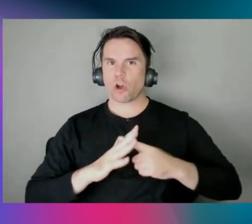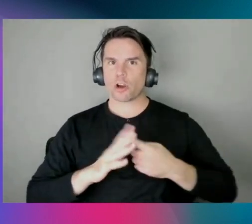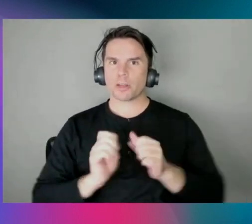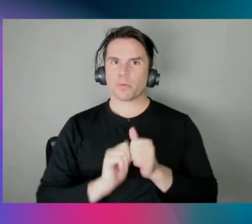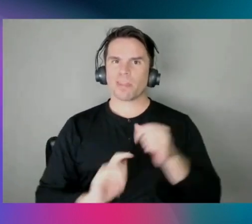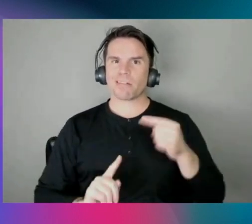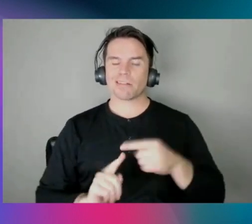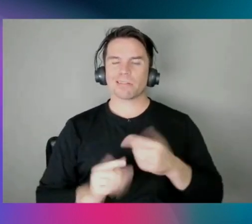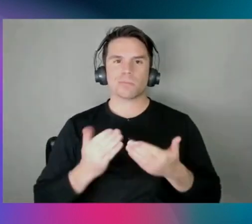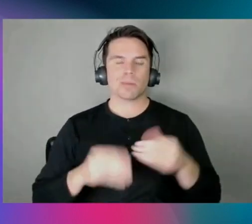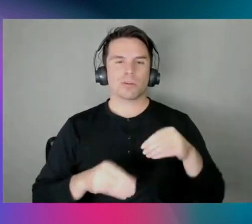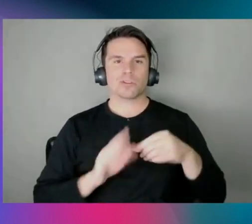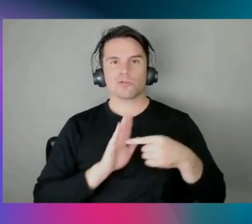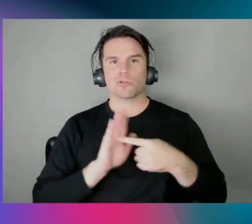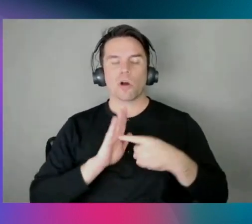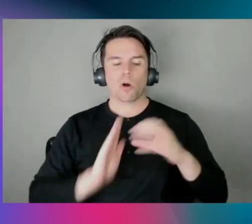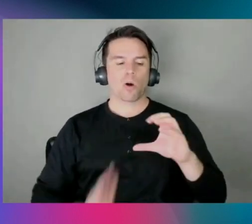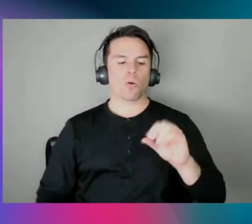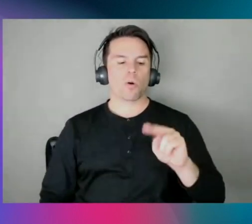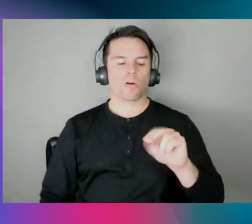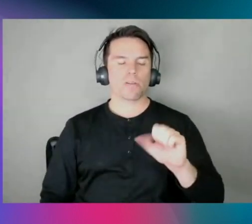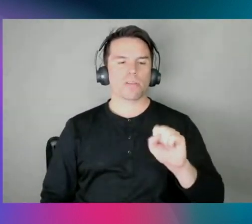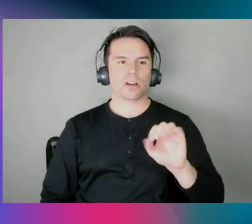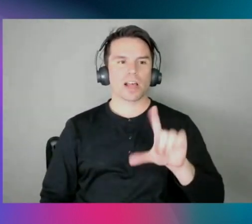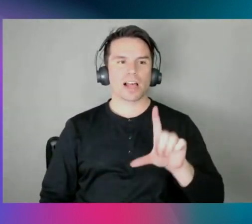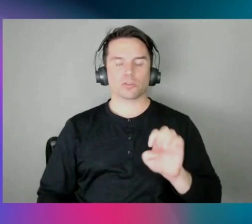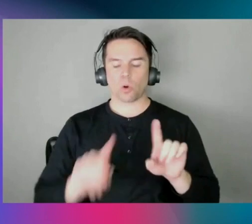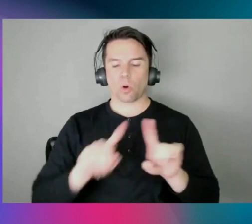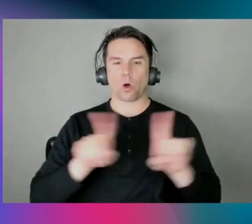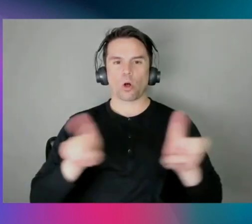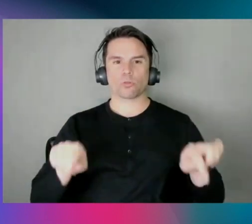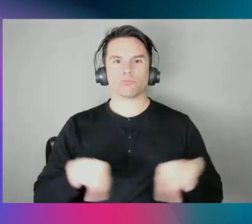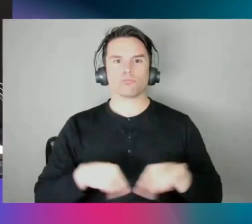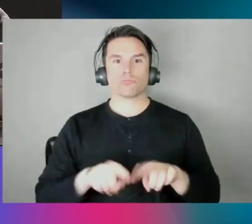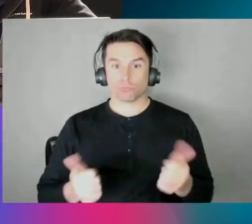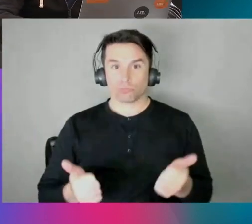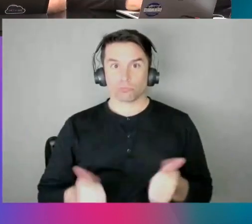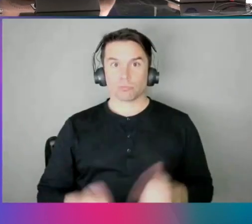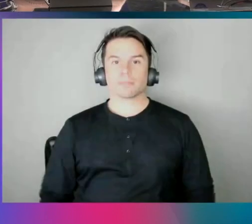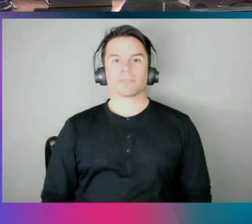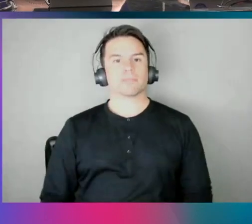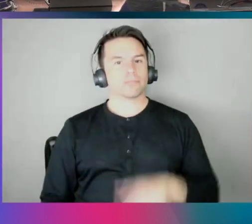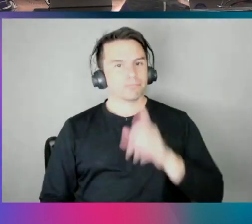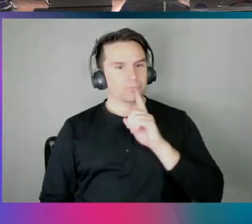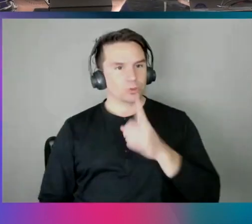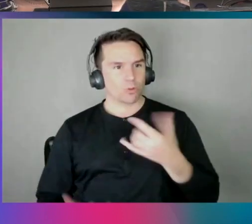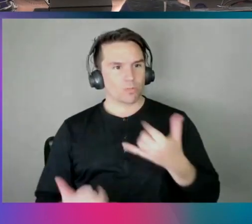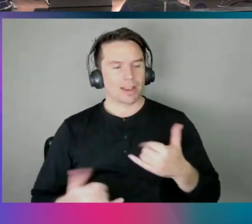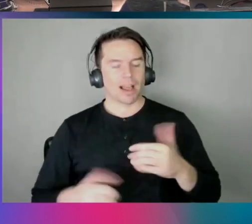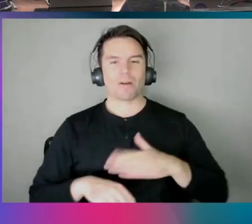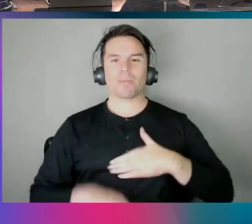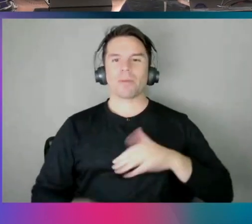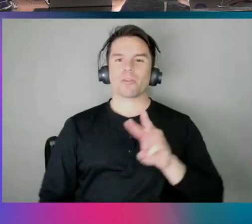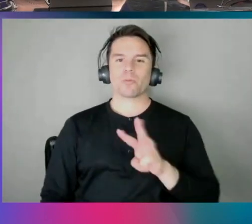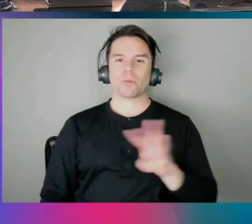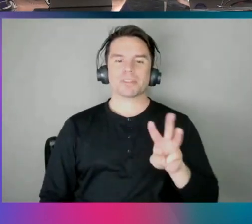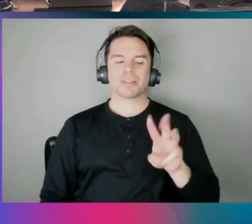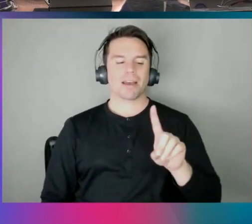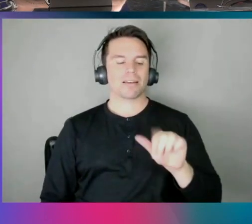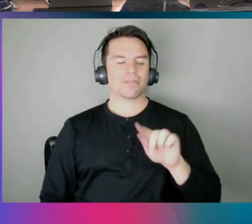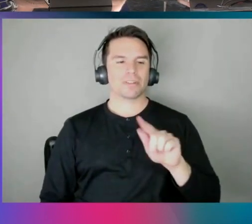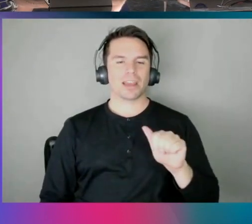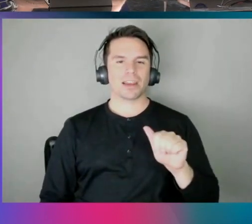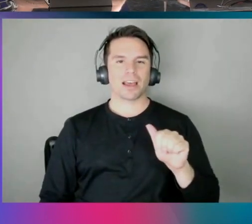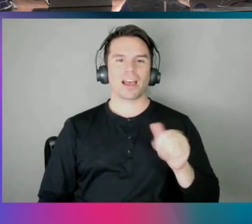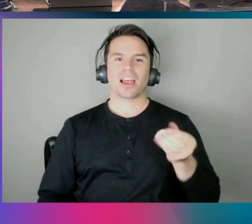or how to get started basically? Yeah. Right now I'm on the website of Data Exchange. So we're gonna start